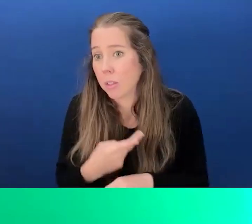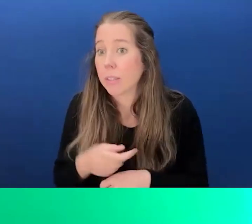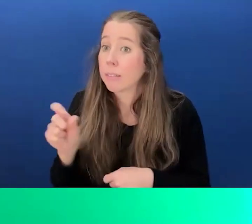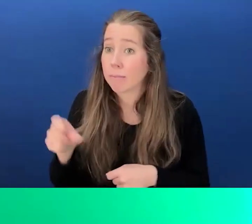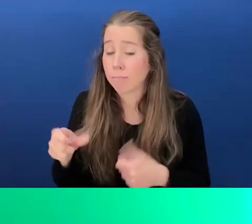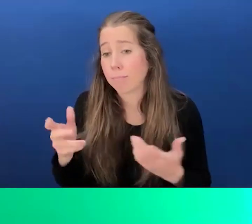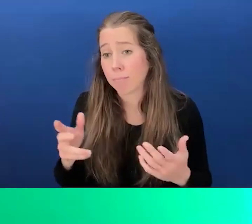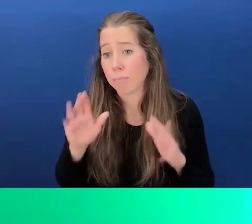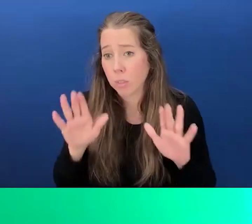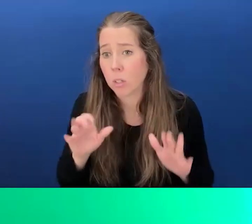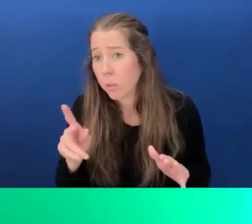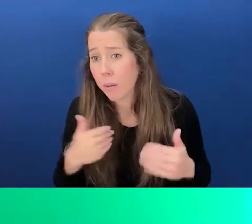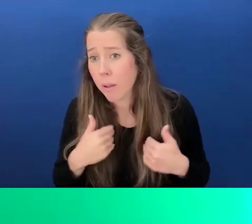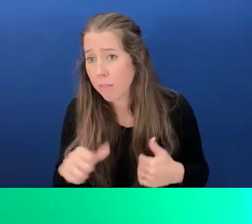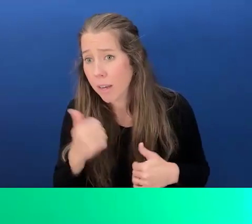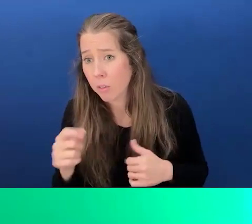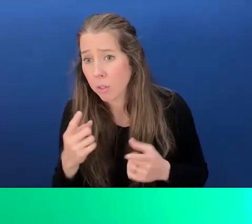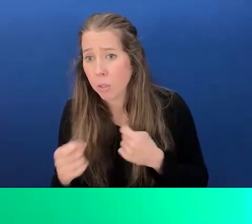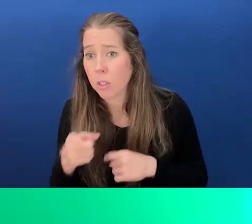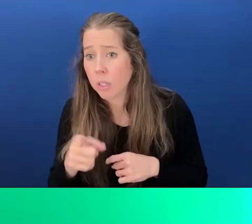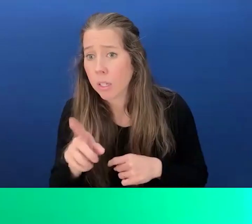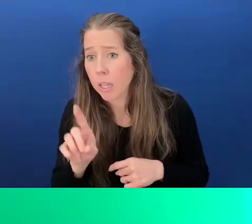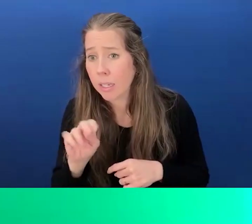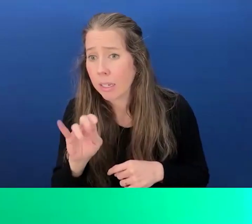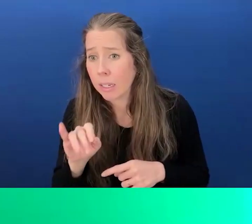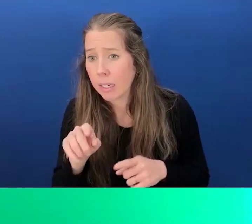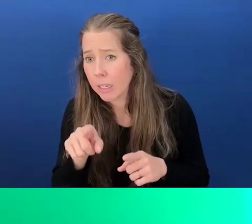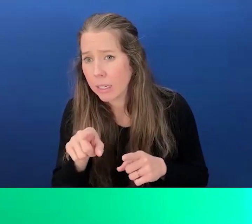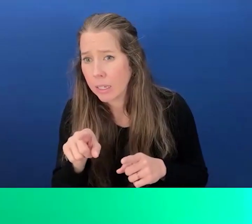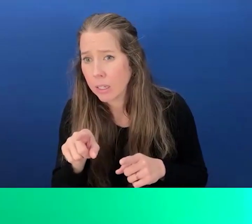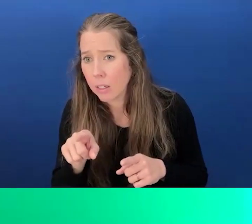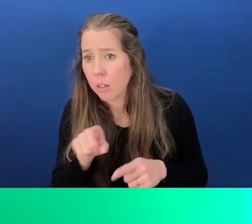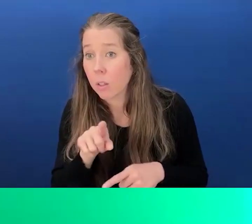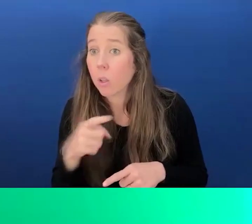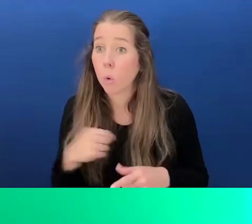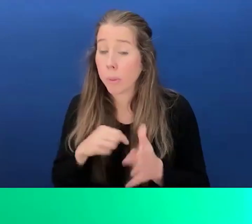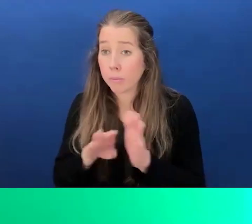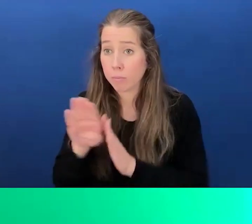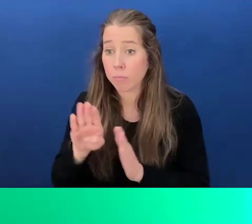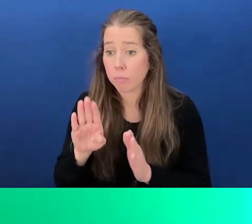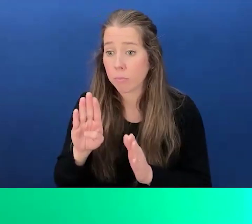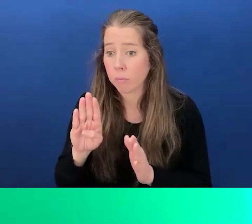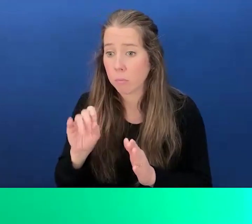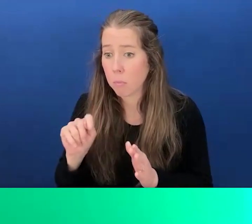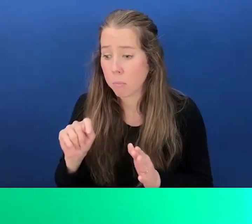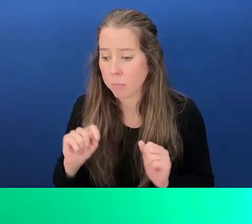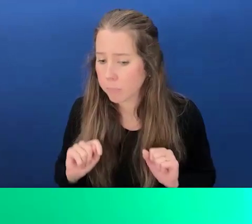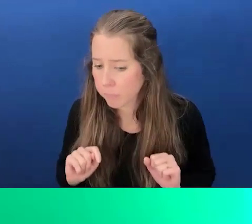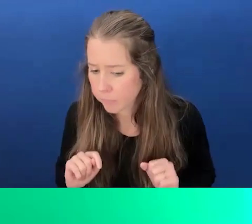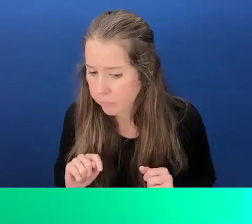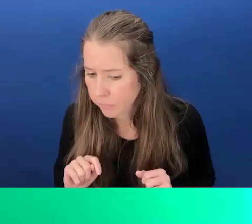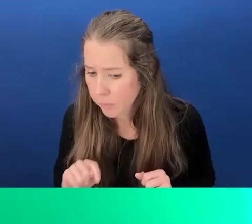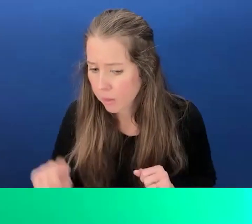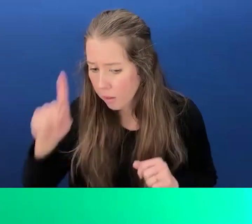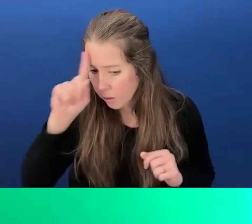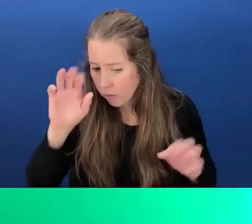Yeah. I think we have finish one up. Yeah. I was just going to say, and when we develop these bots for